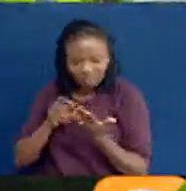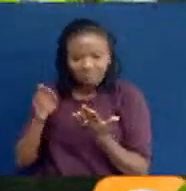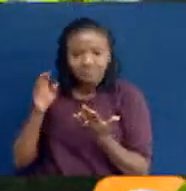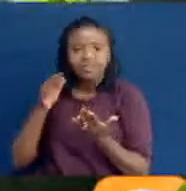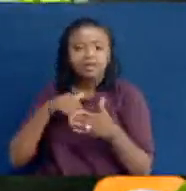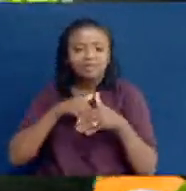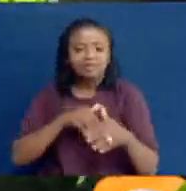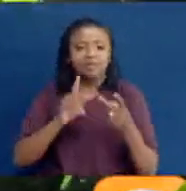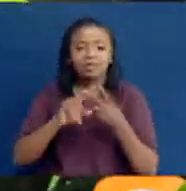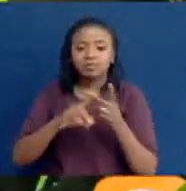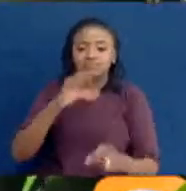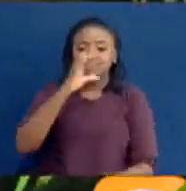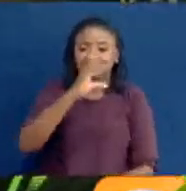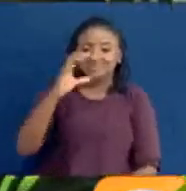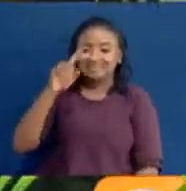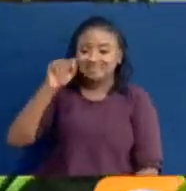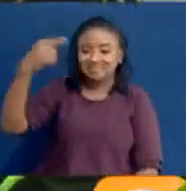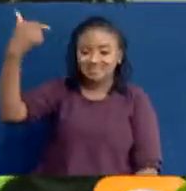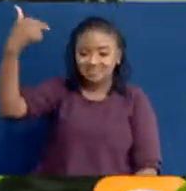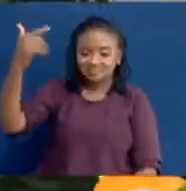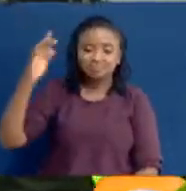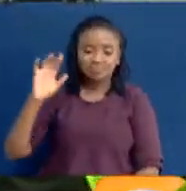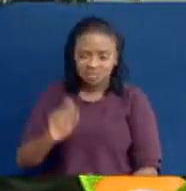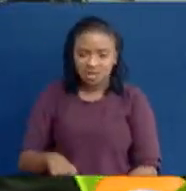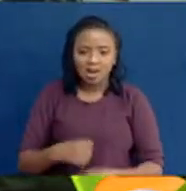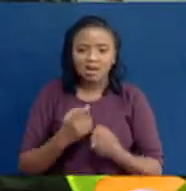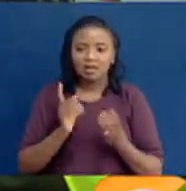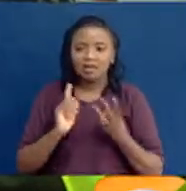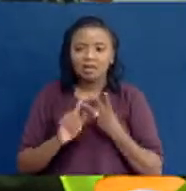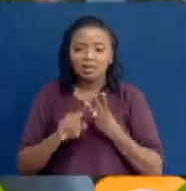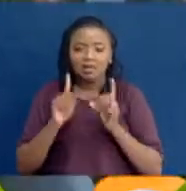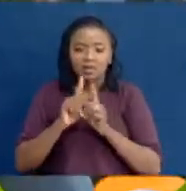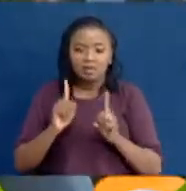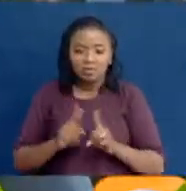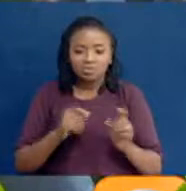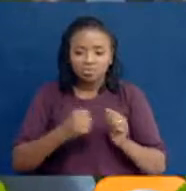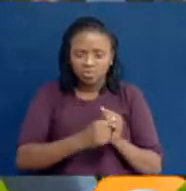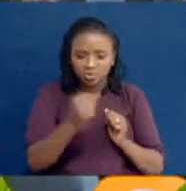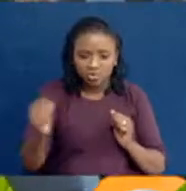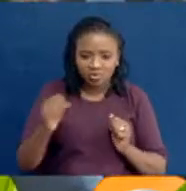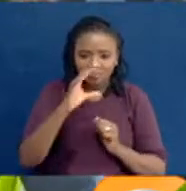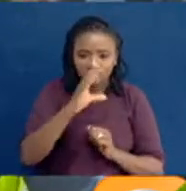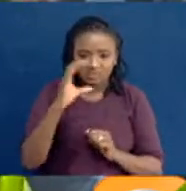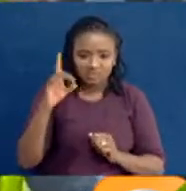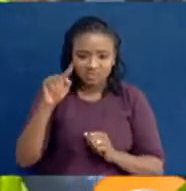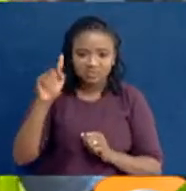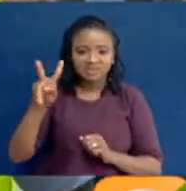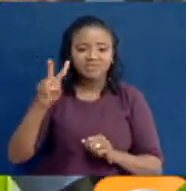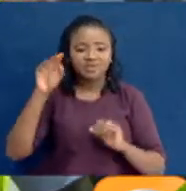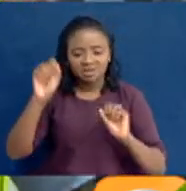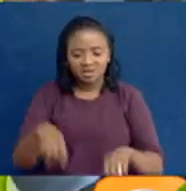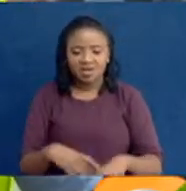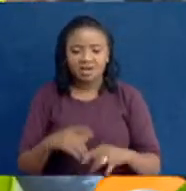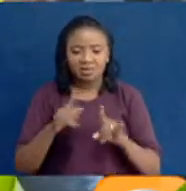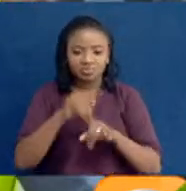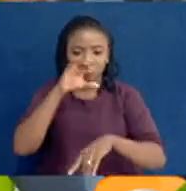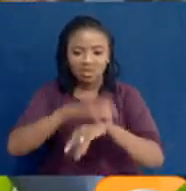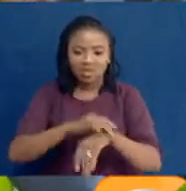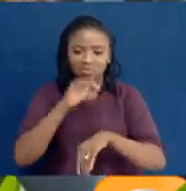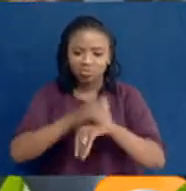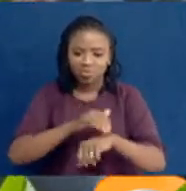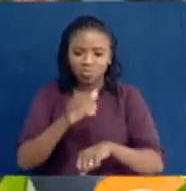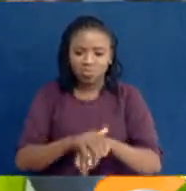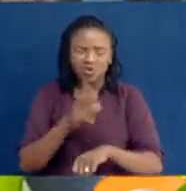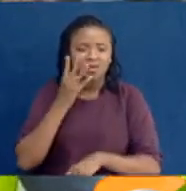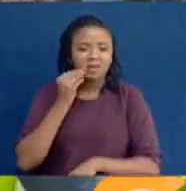CCTV cameras, and you'll also be able to install things like CCTV doors and gain a very good experience in terms of